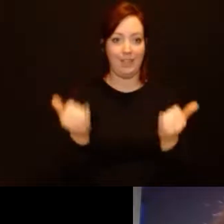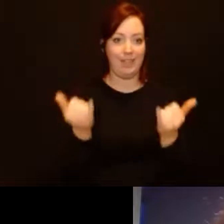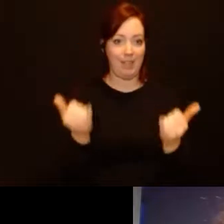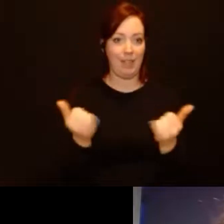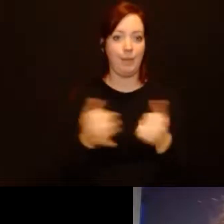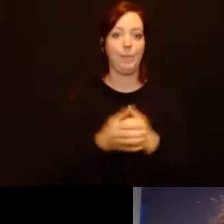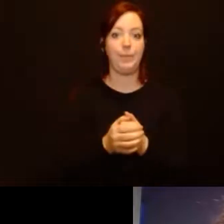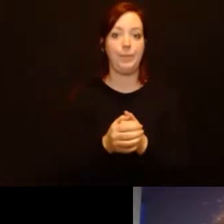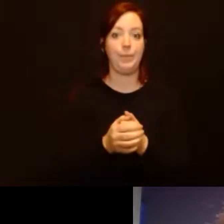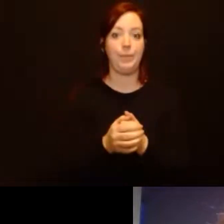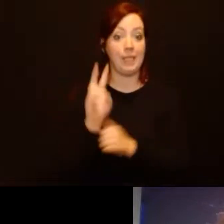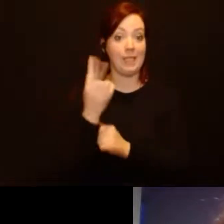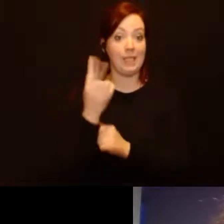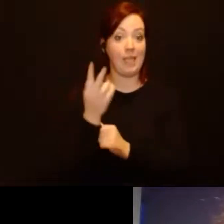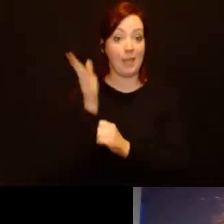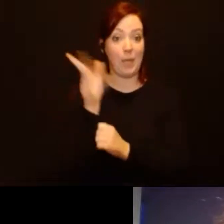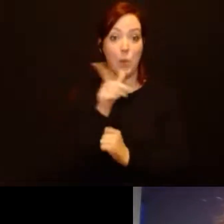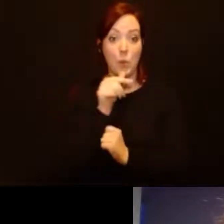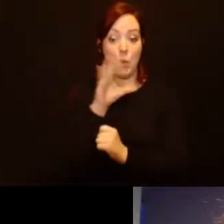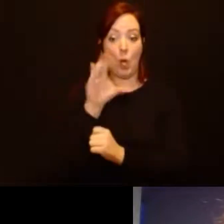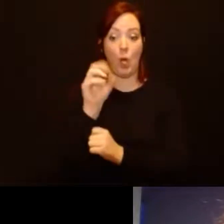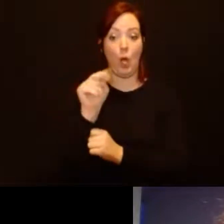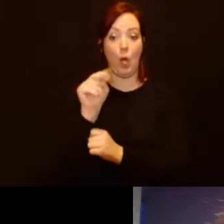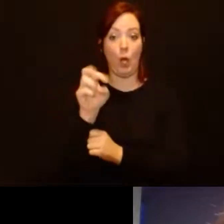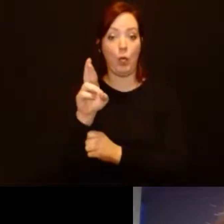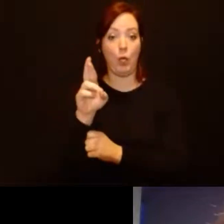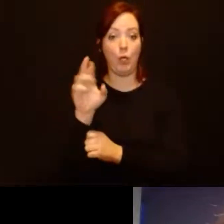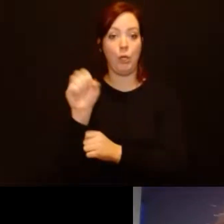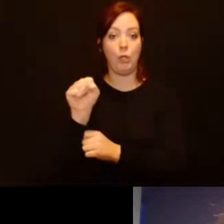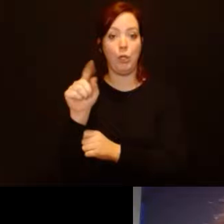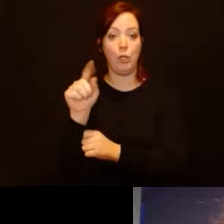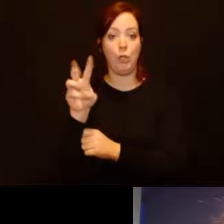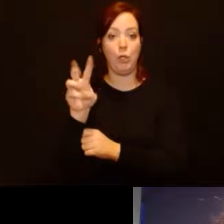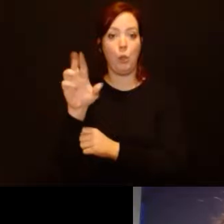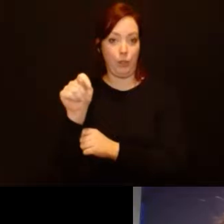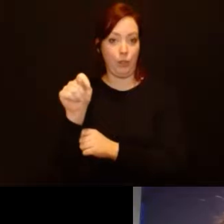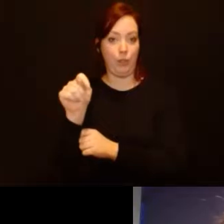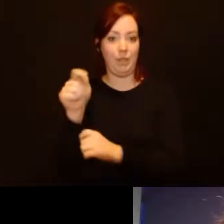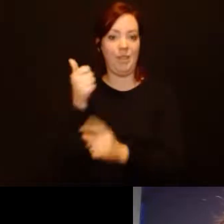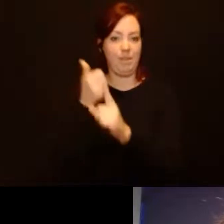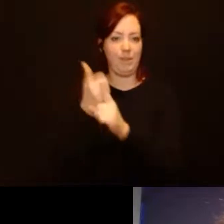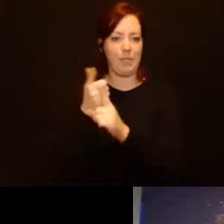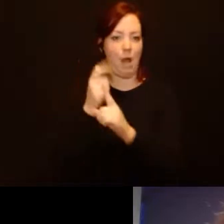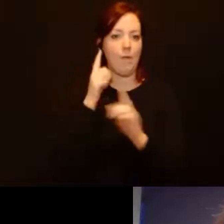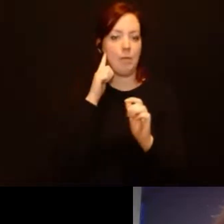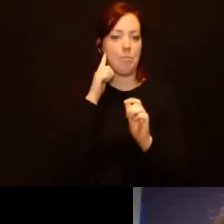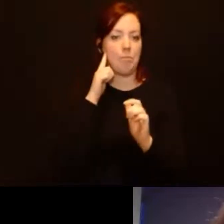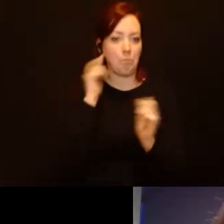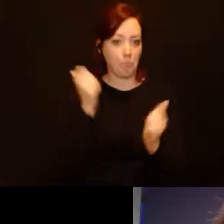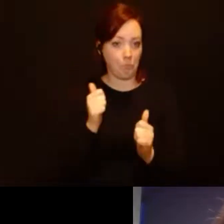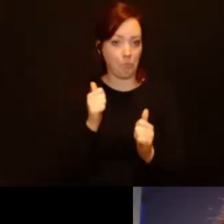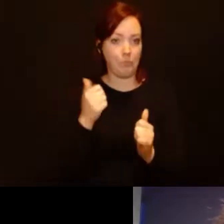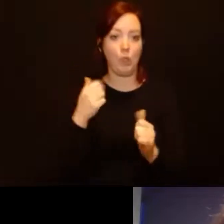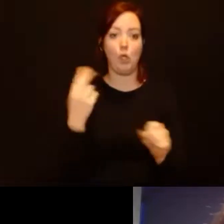Connor Stewart, and he has a hearing loss, wears cochlear implants in both ears. And I've had